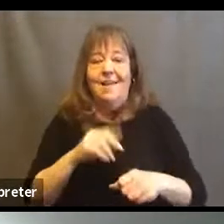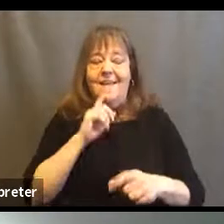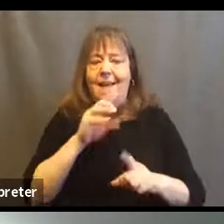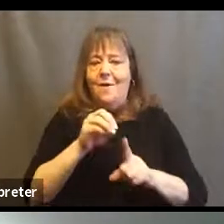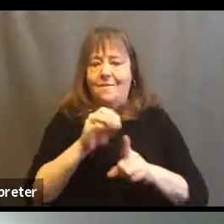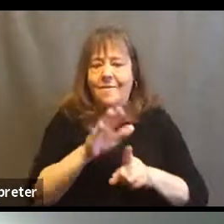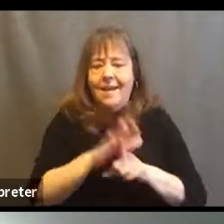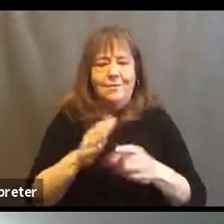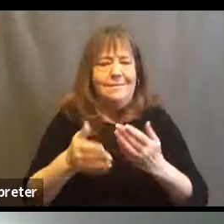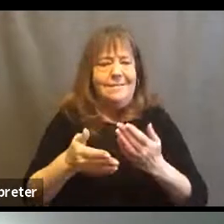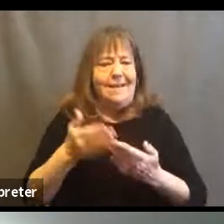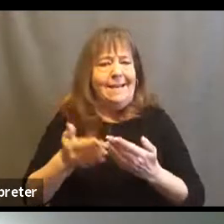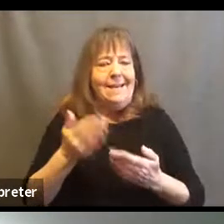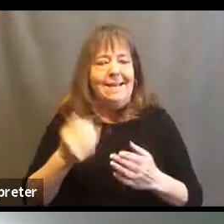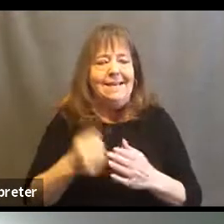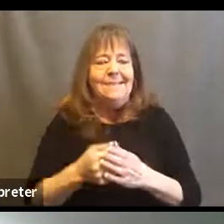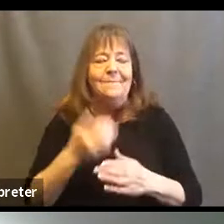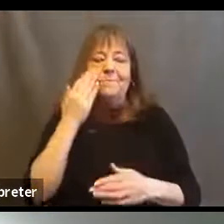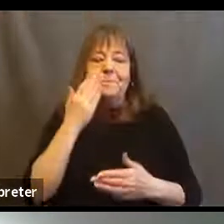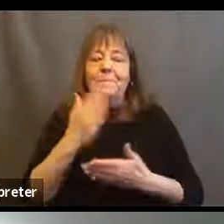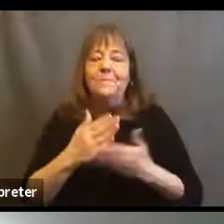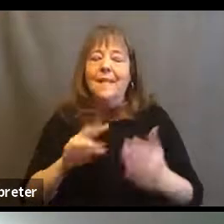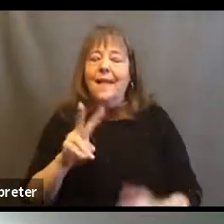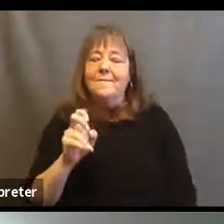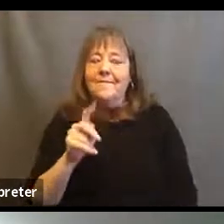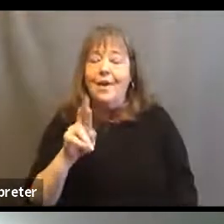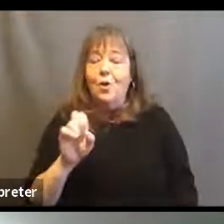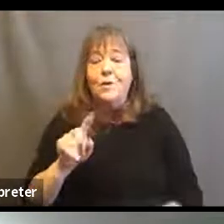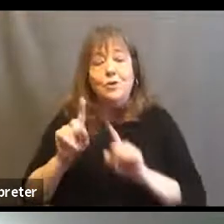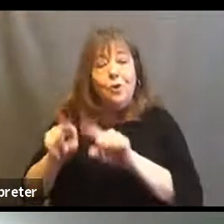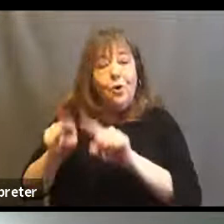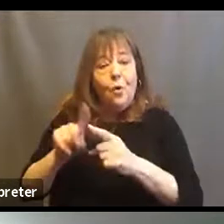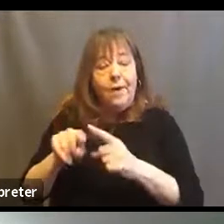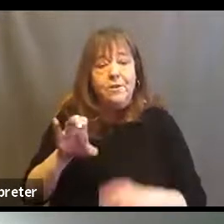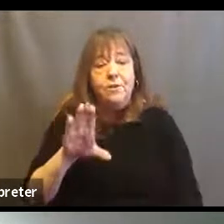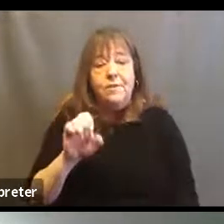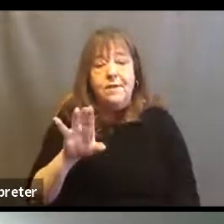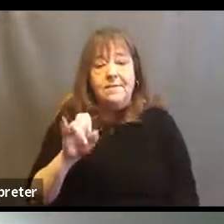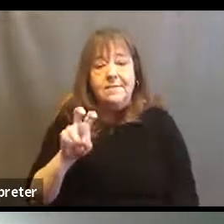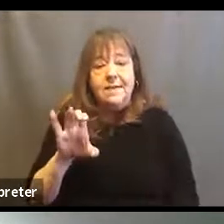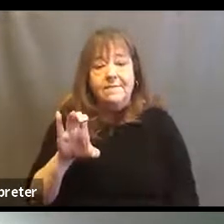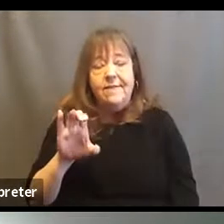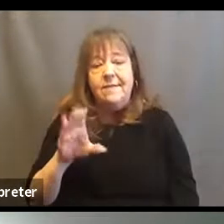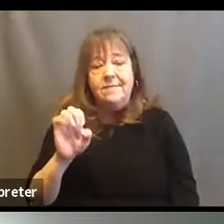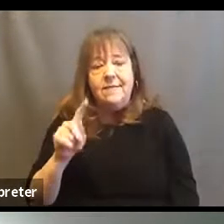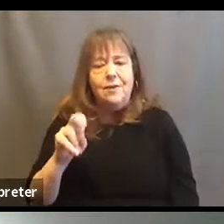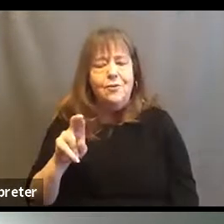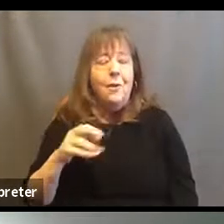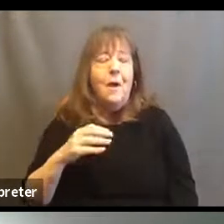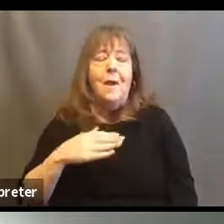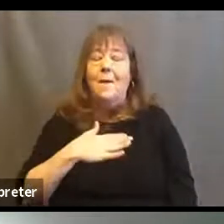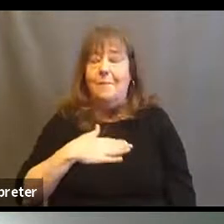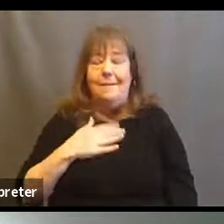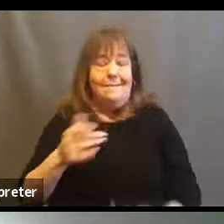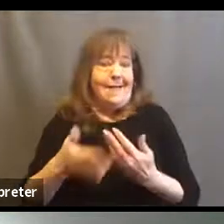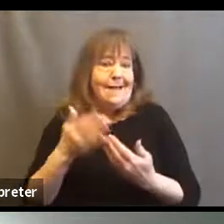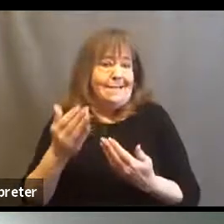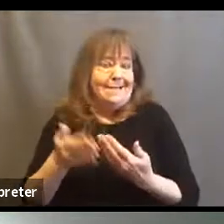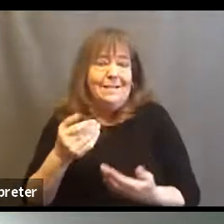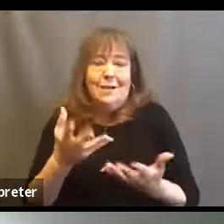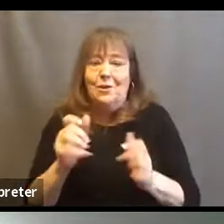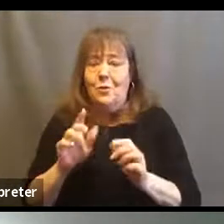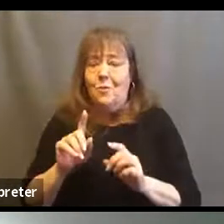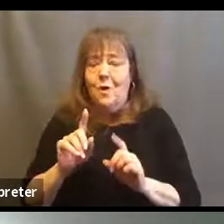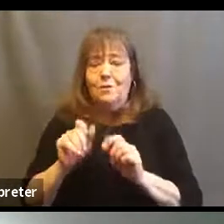ease. And so I know some veterans and many veterans are going there. And so please, if that's easier for you and you want to get vaccinated there, please